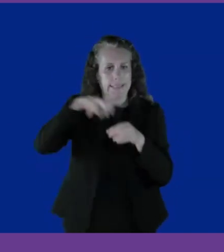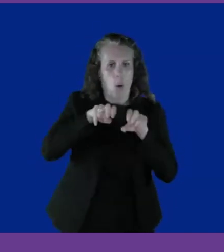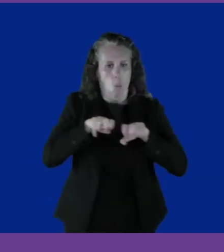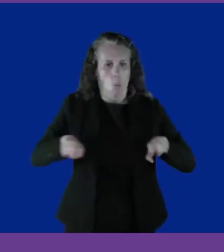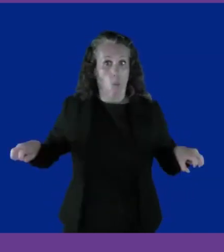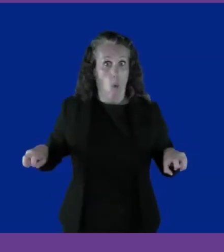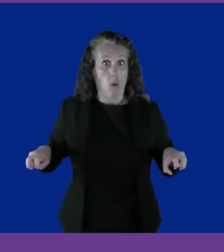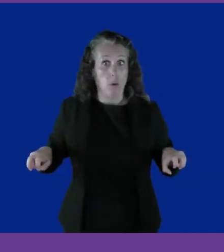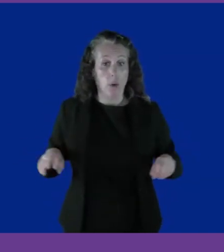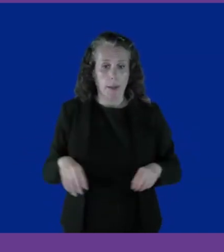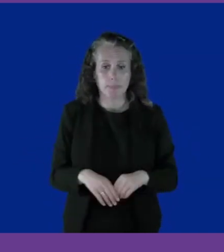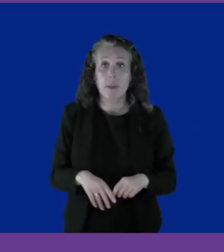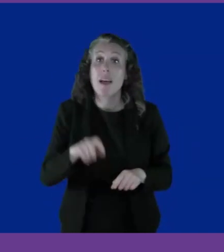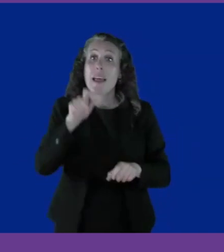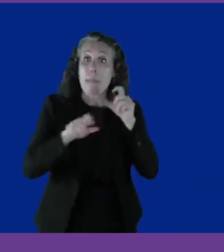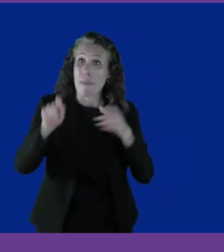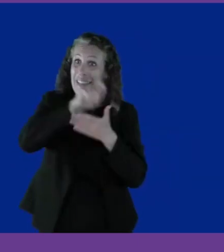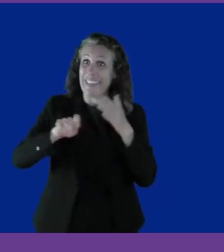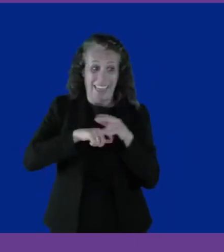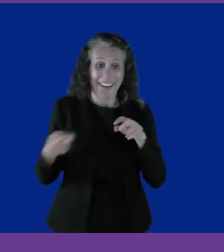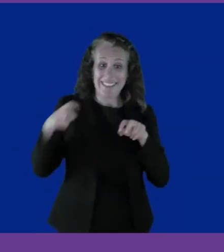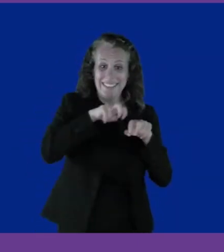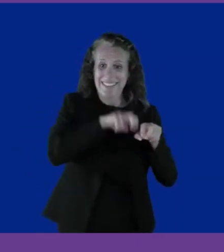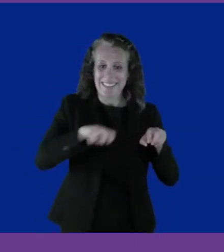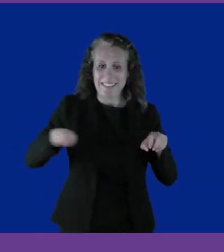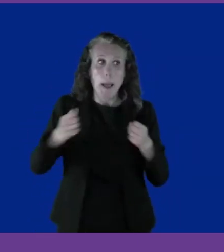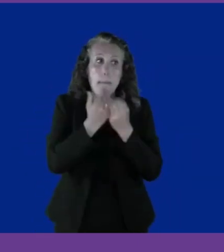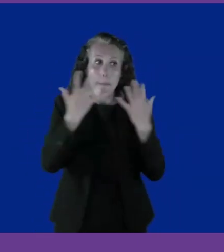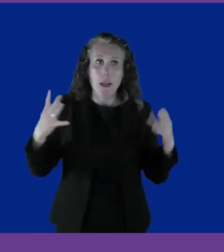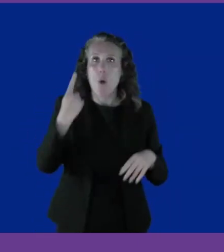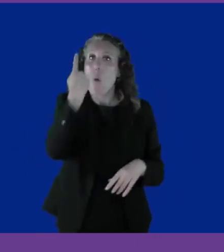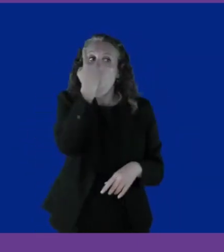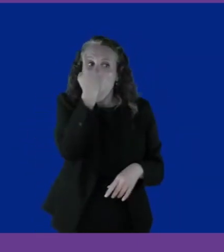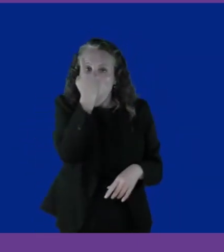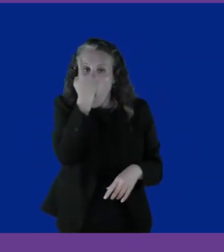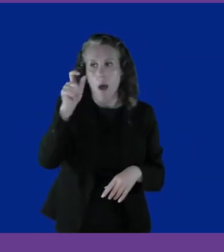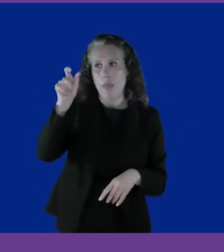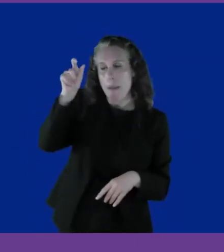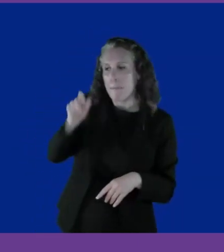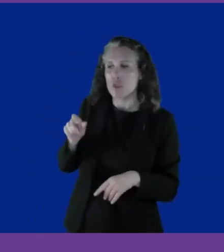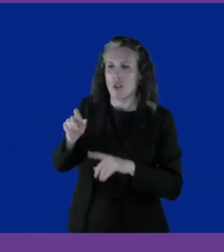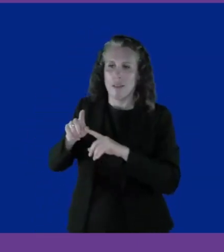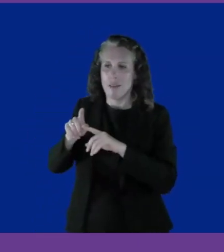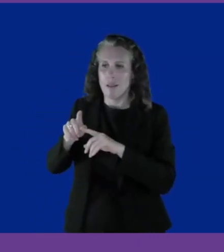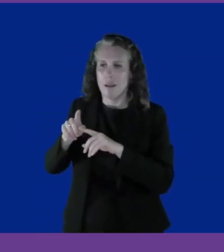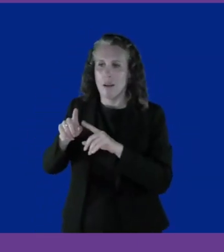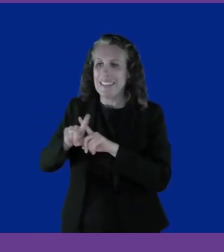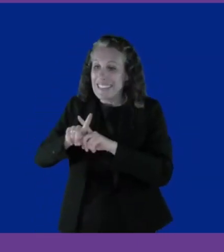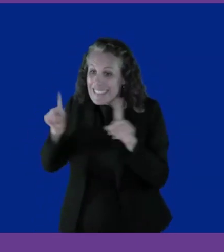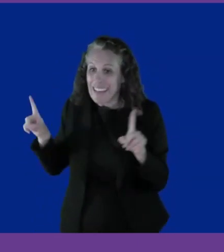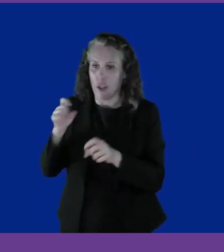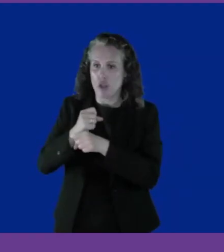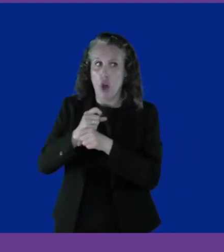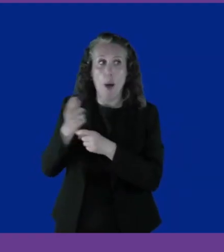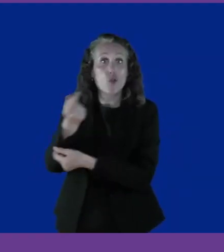And the blind and partially sighted who are elected has often one exception recognized by our own constitutions often, which is the treasurer's